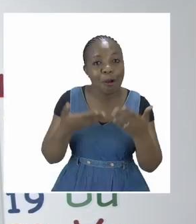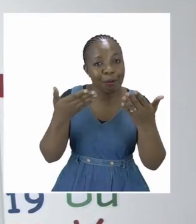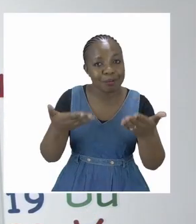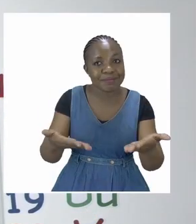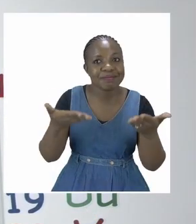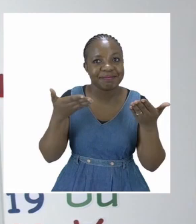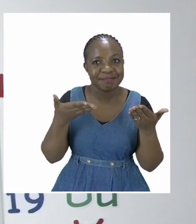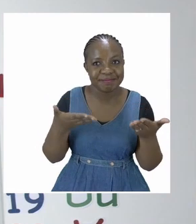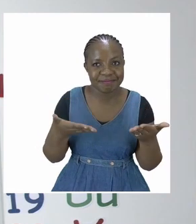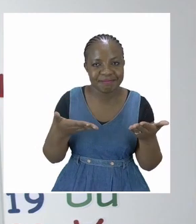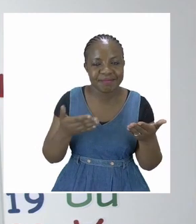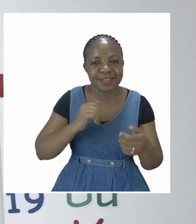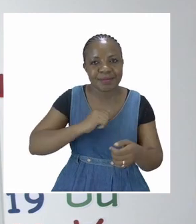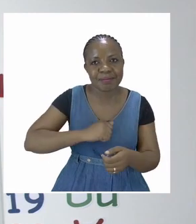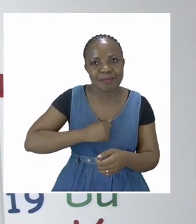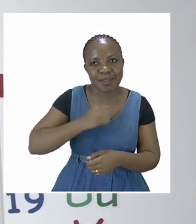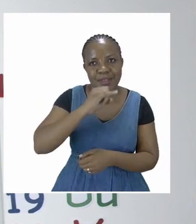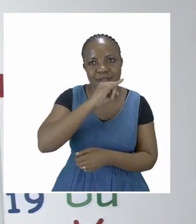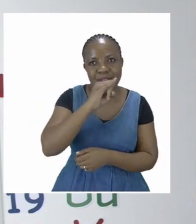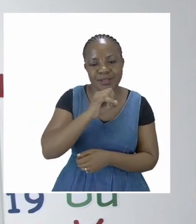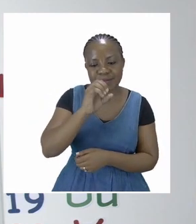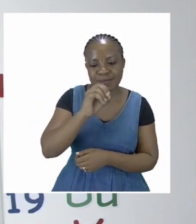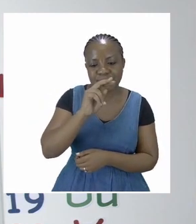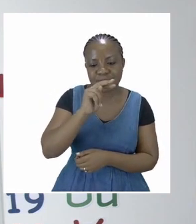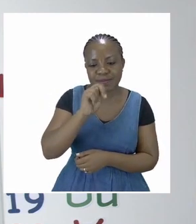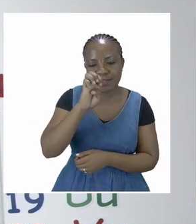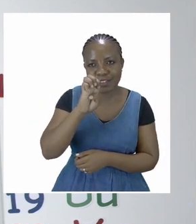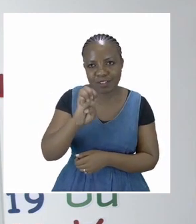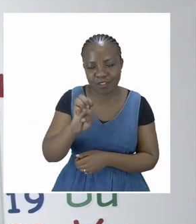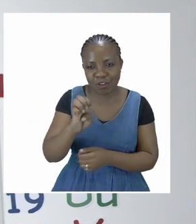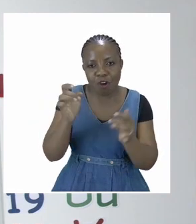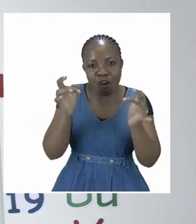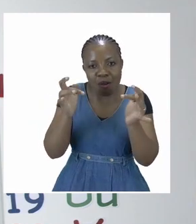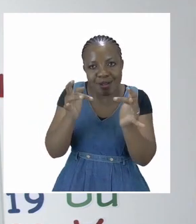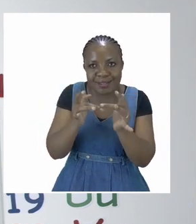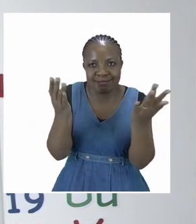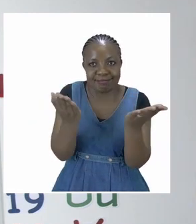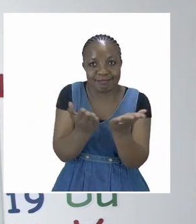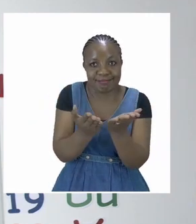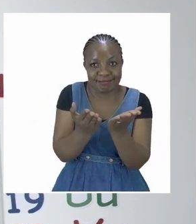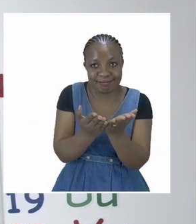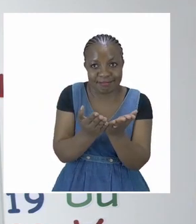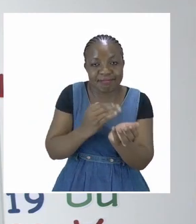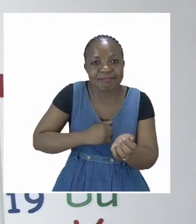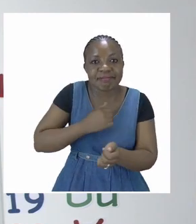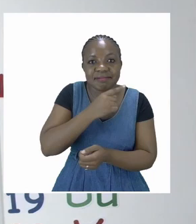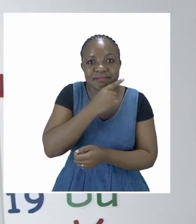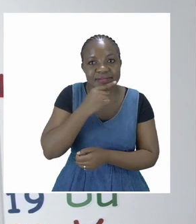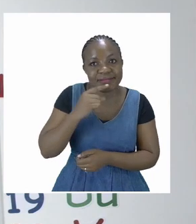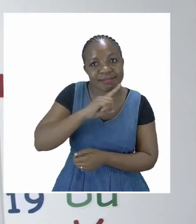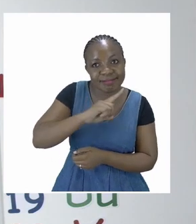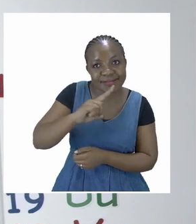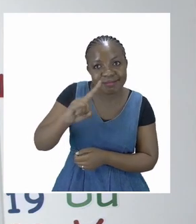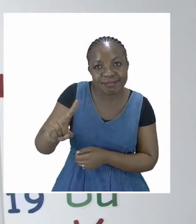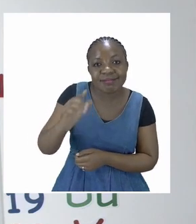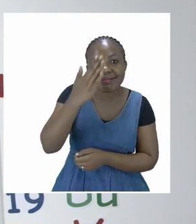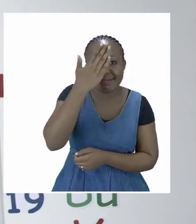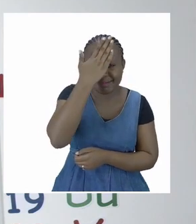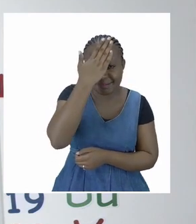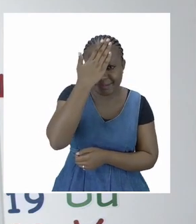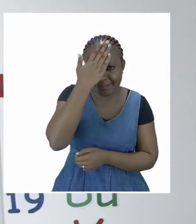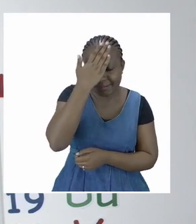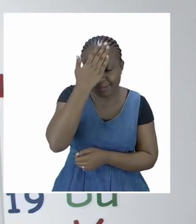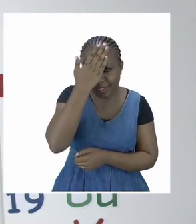Welcome to My Zone Online School. My name is Teacher Mutsa. Get your education